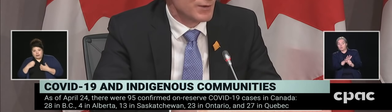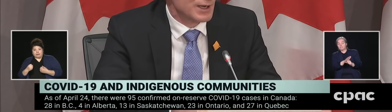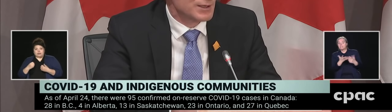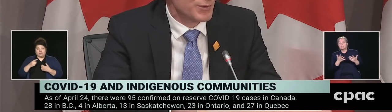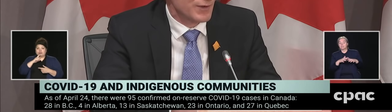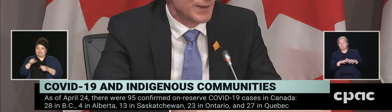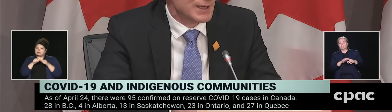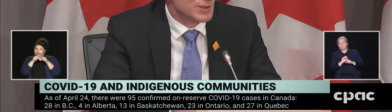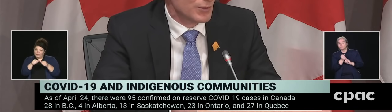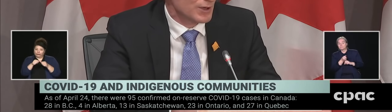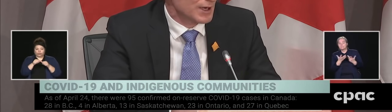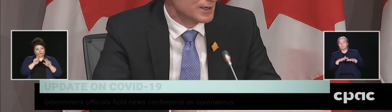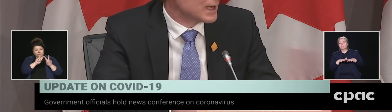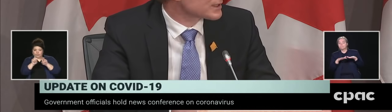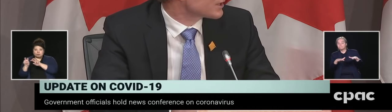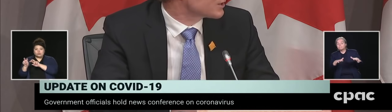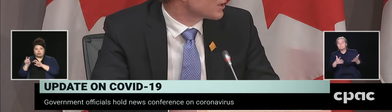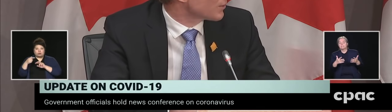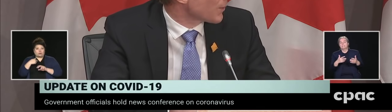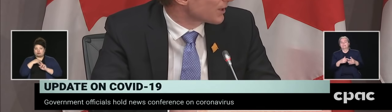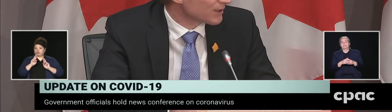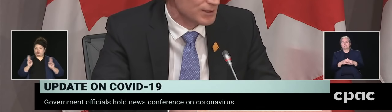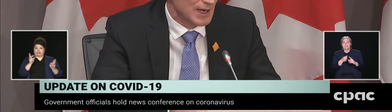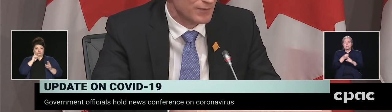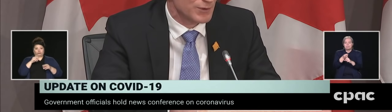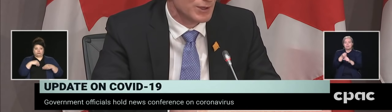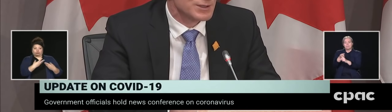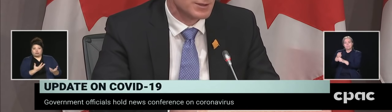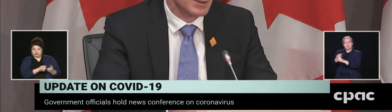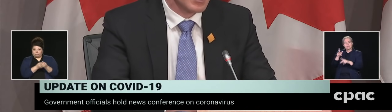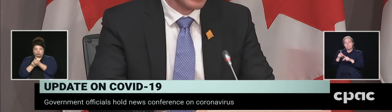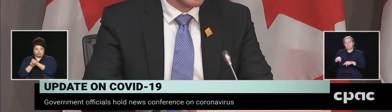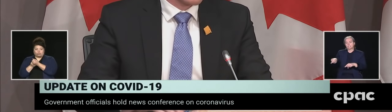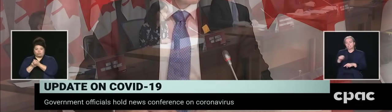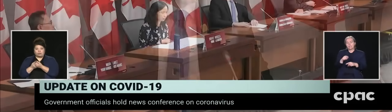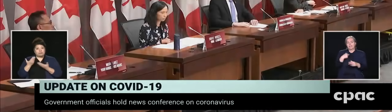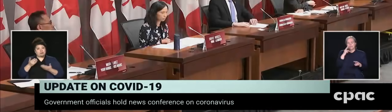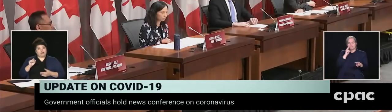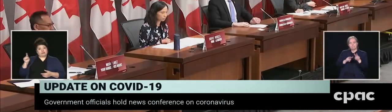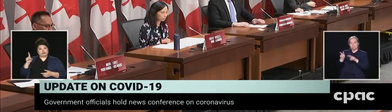we'll stand ready to provide that support. I'd ask actually Dr. Wong to add a few words.